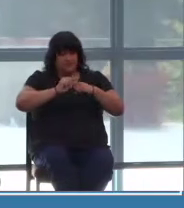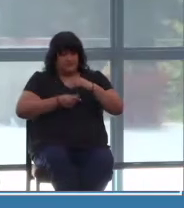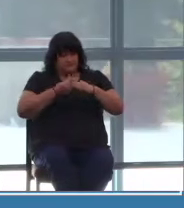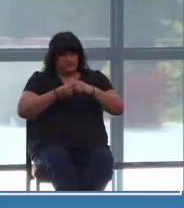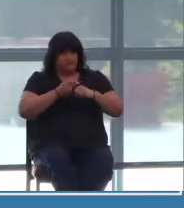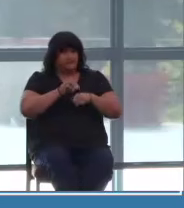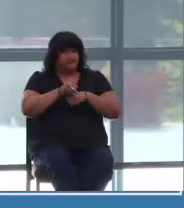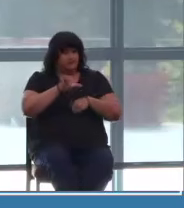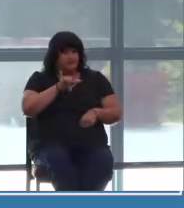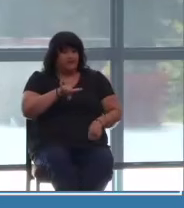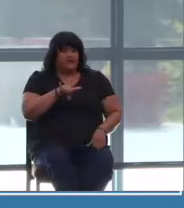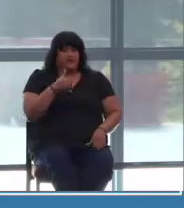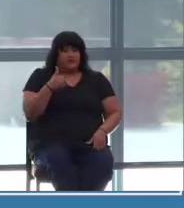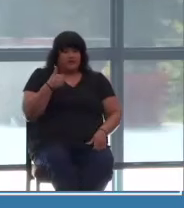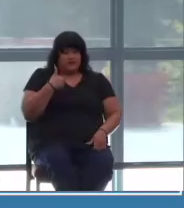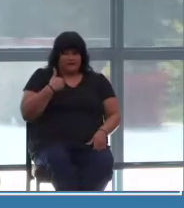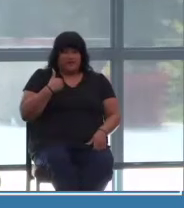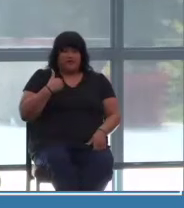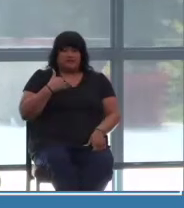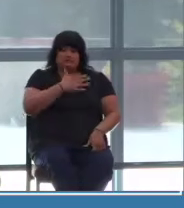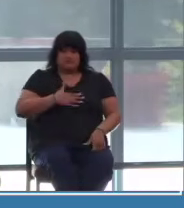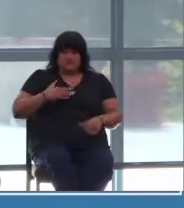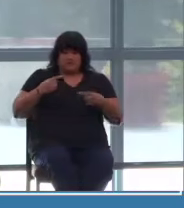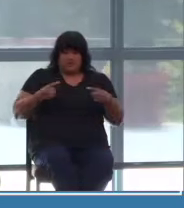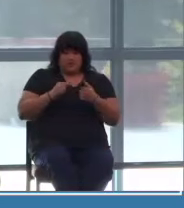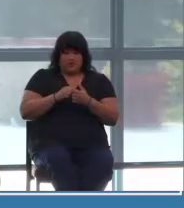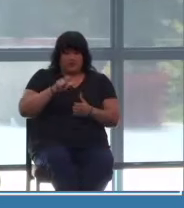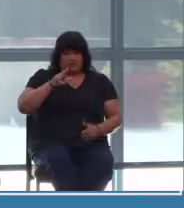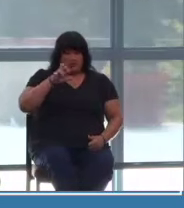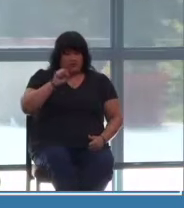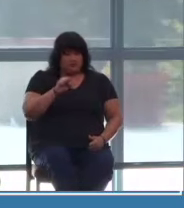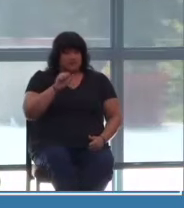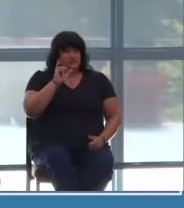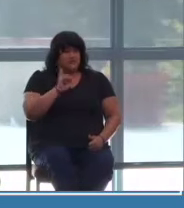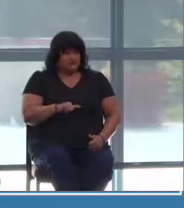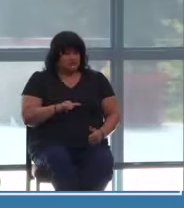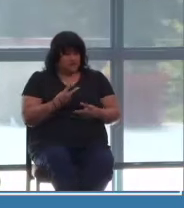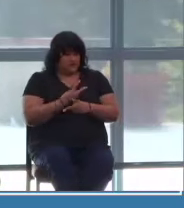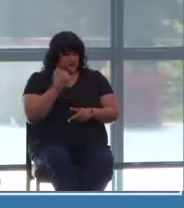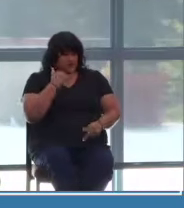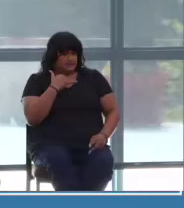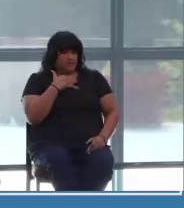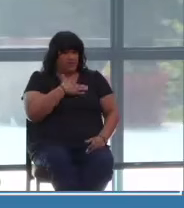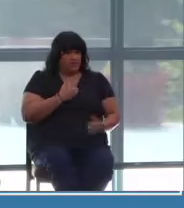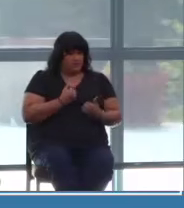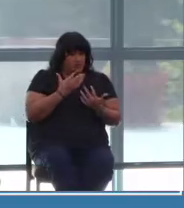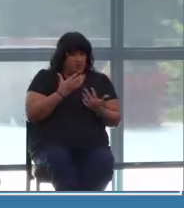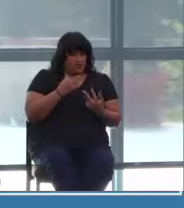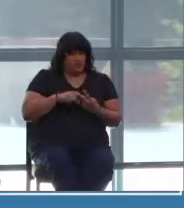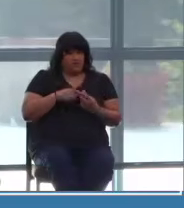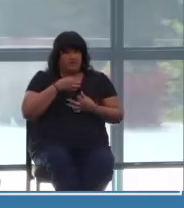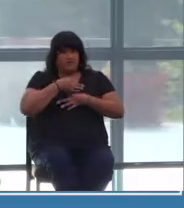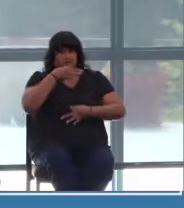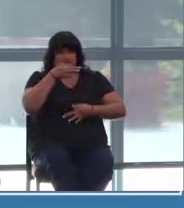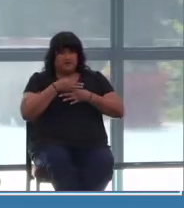So you need to, if you have chest pain with lupus, you need to rule out heartburn or esophagitis. You need to touch the area